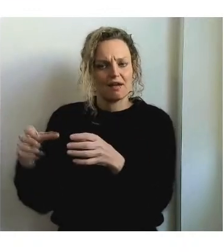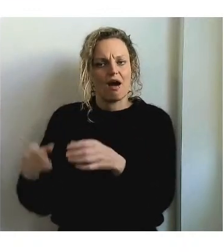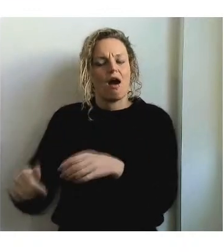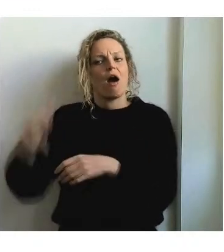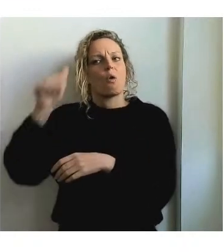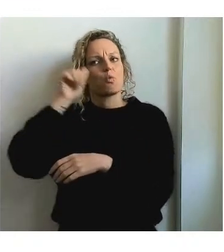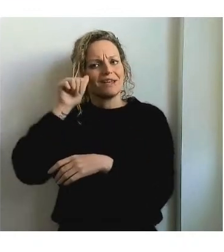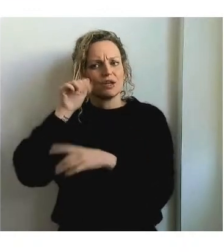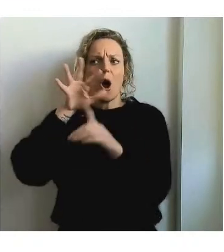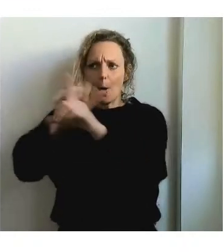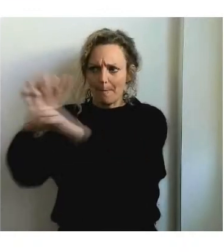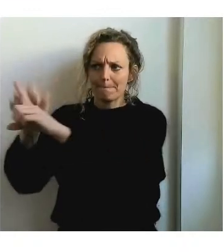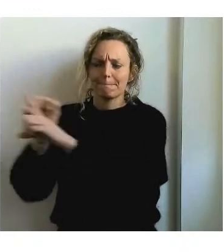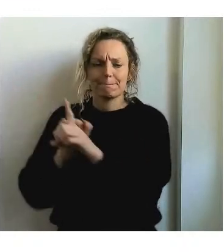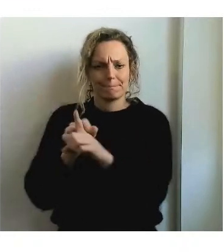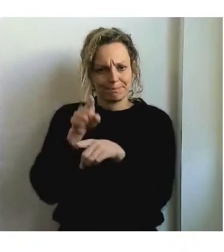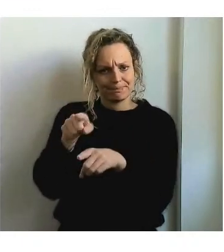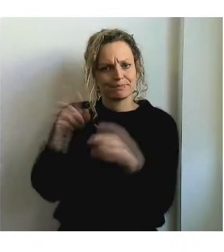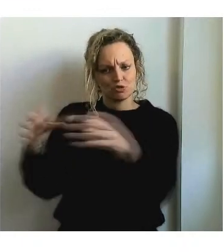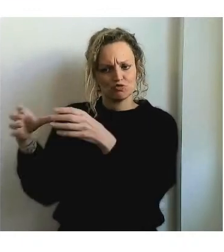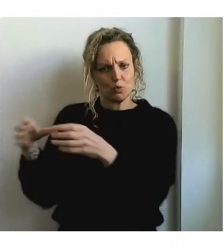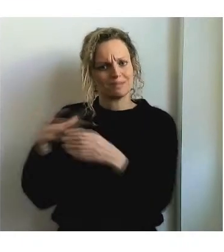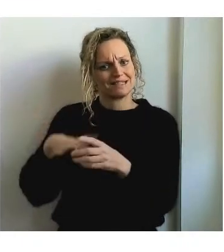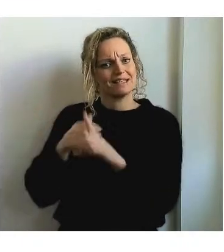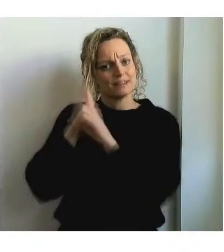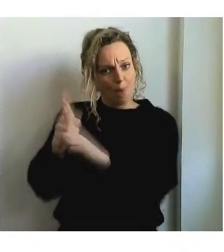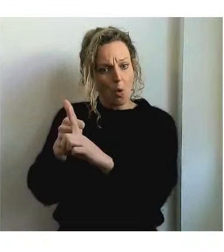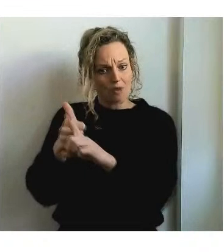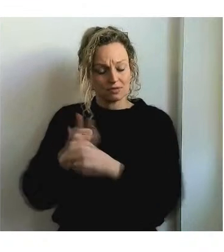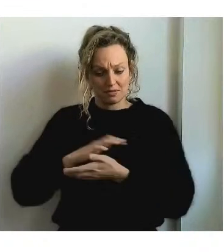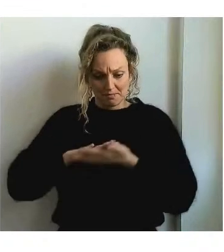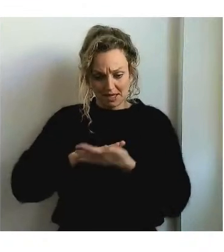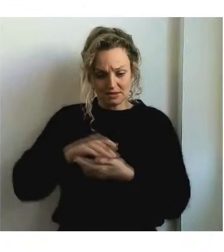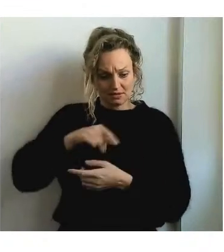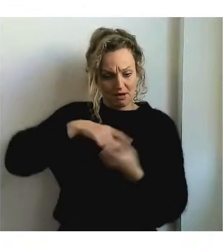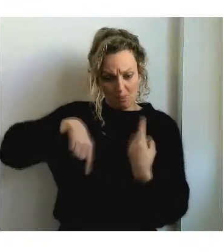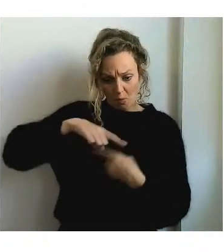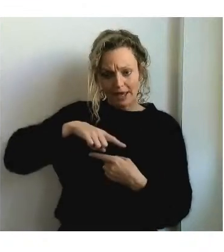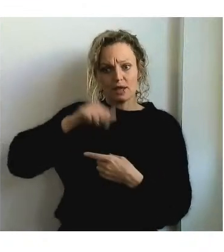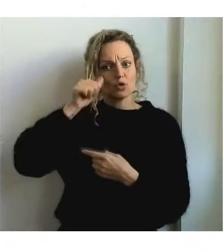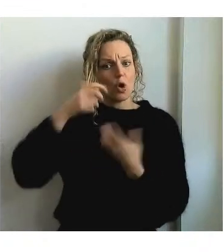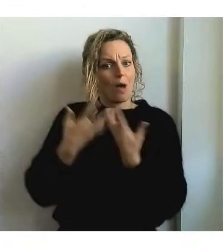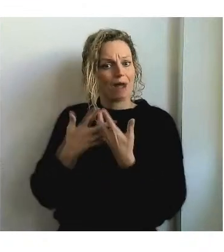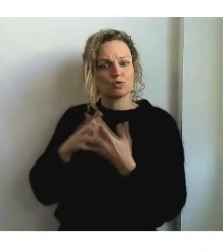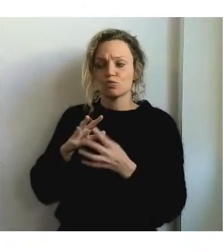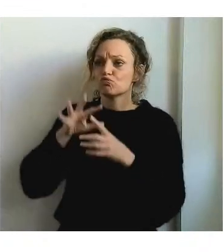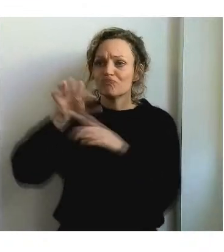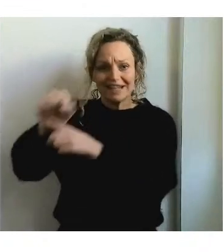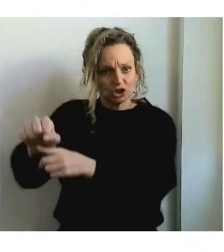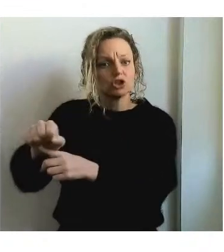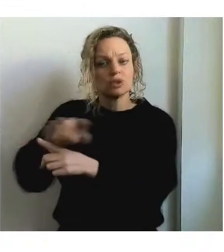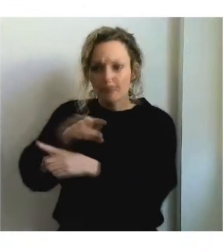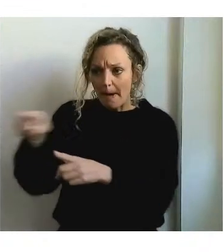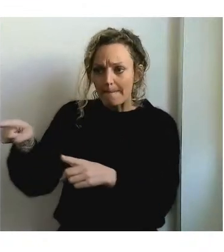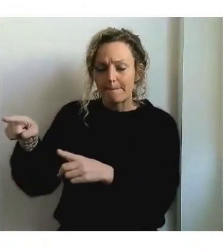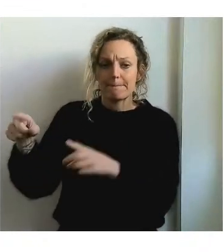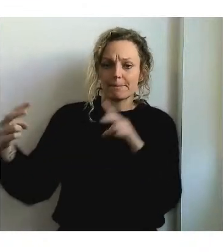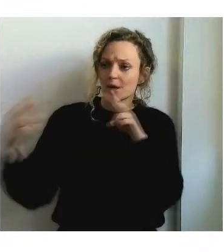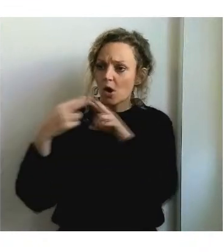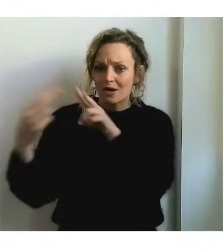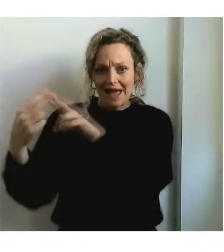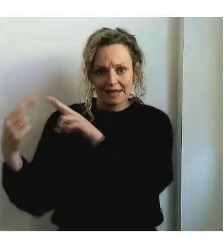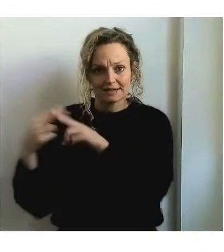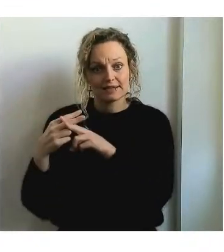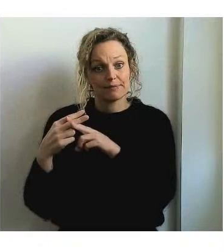can reach them and we can support them to then use this. And so that was something that prior to the pandemic, Good Things had never